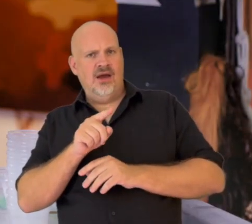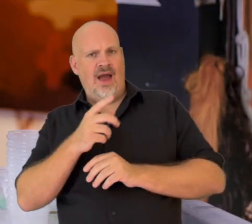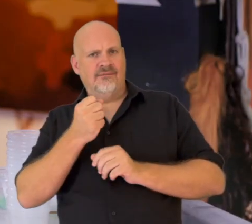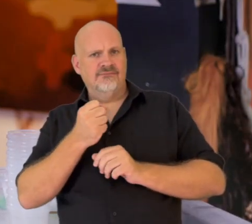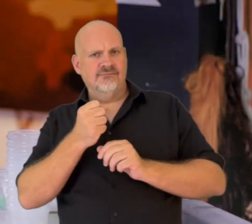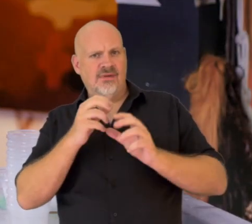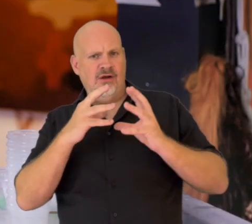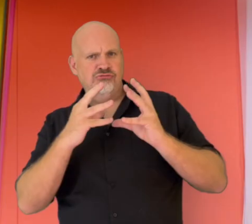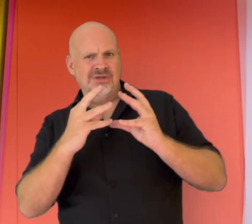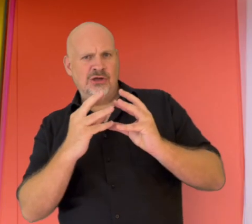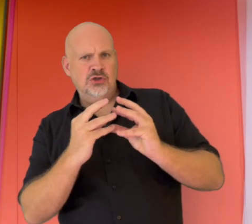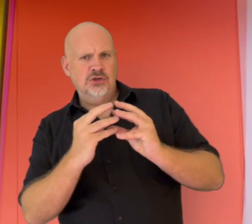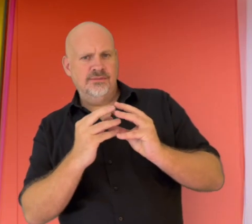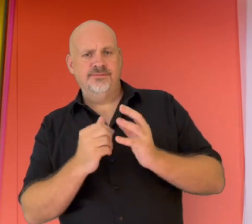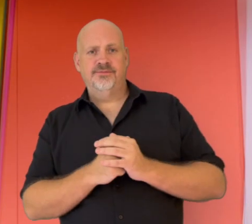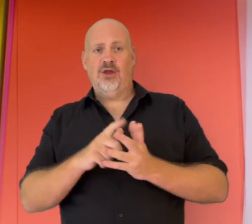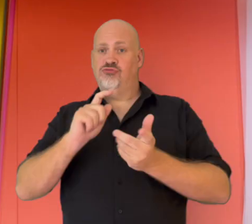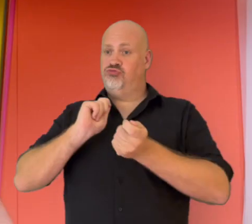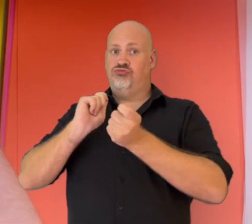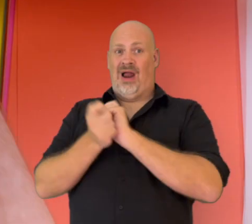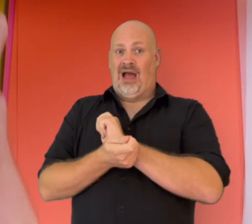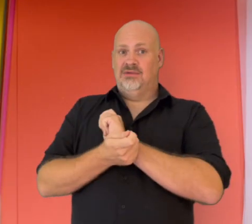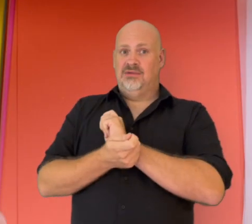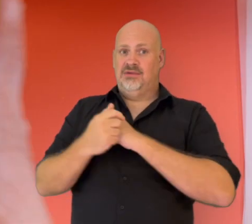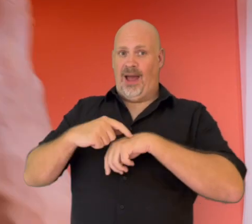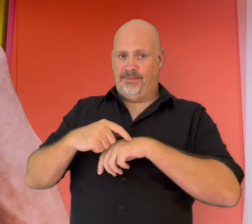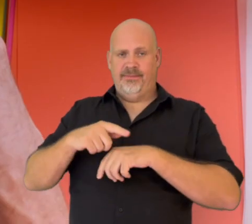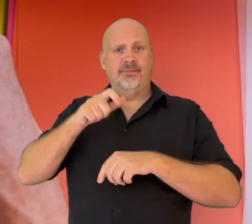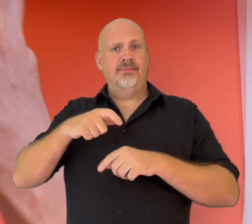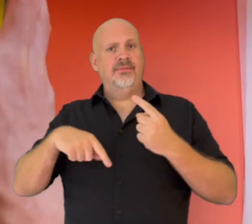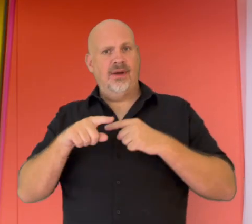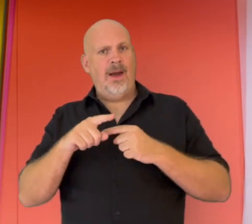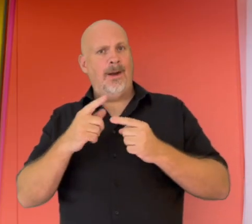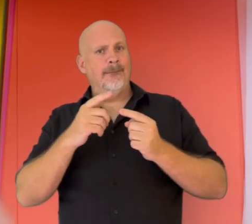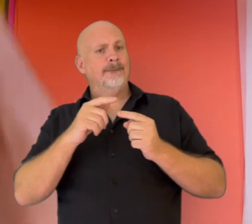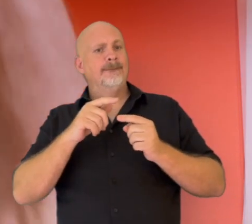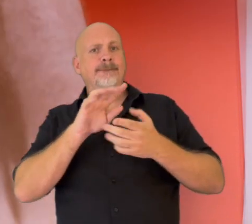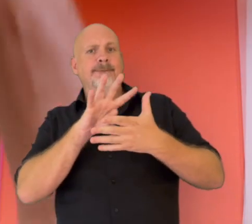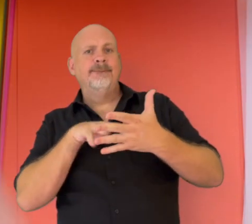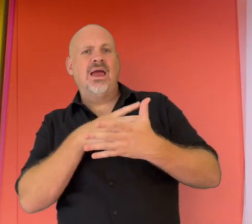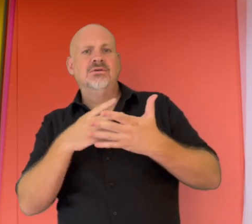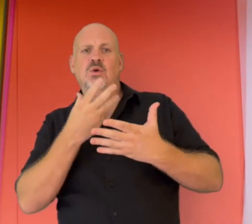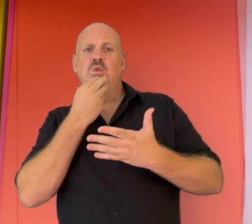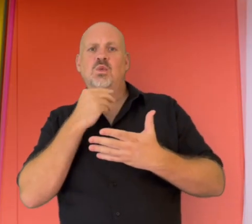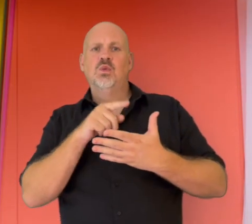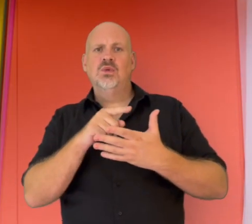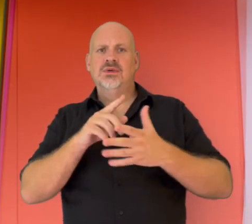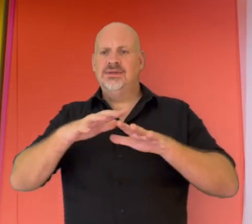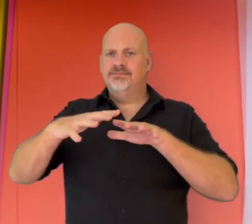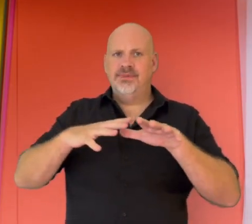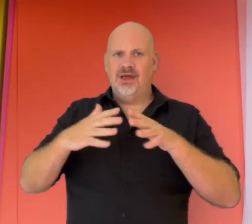During the Renaissance, people started to use patterns to describe volumes and spaces in a different way, a